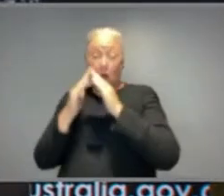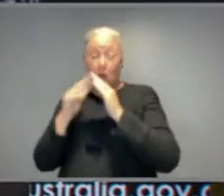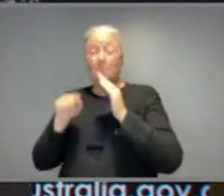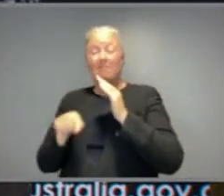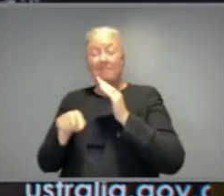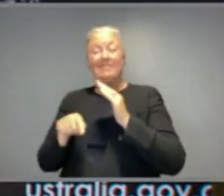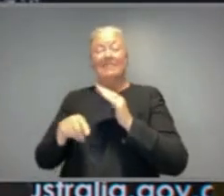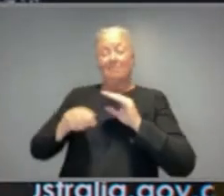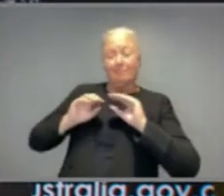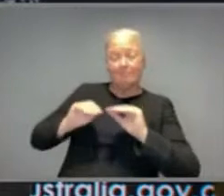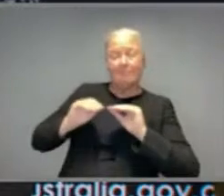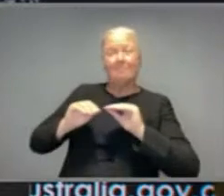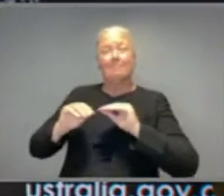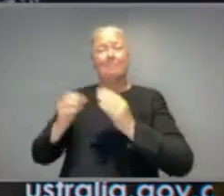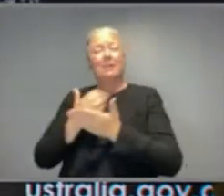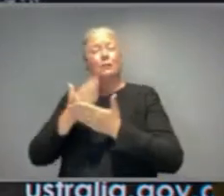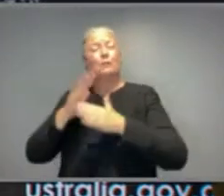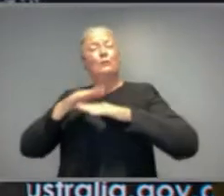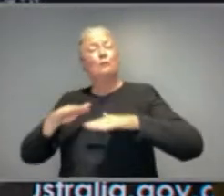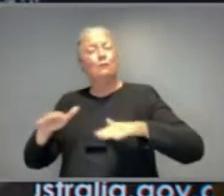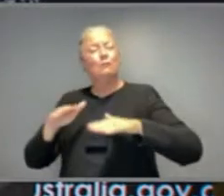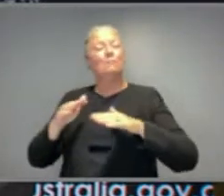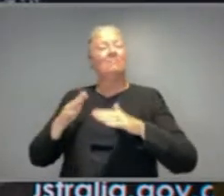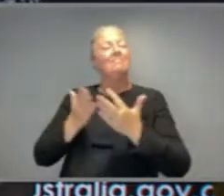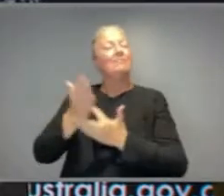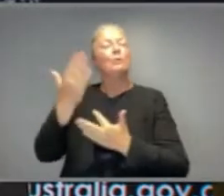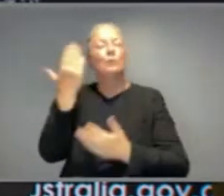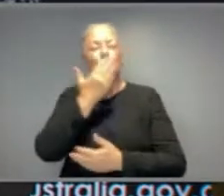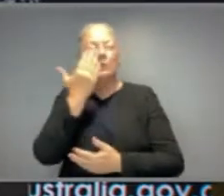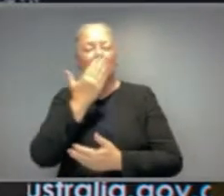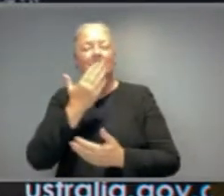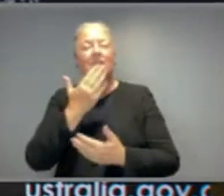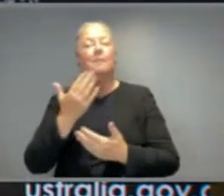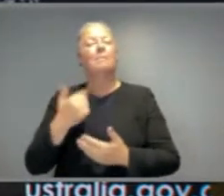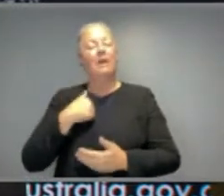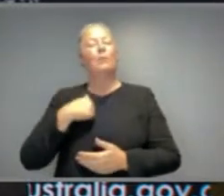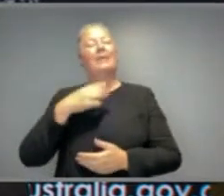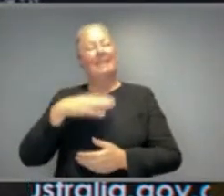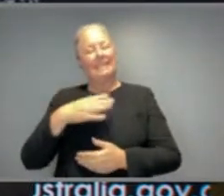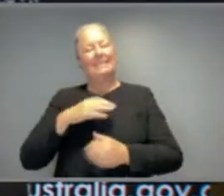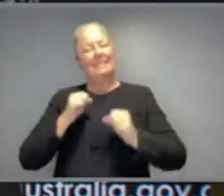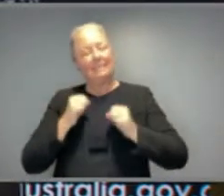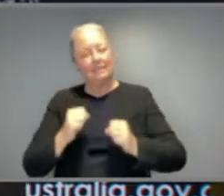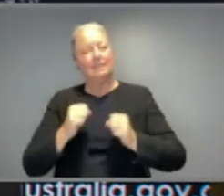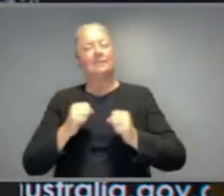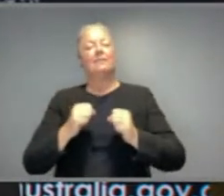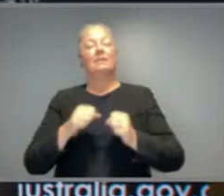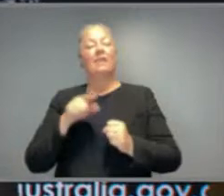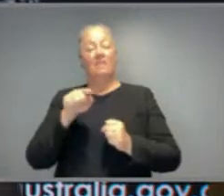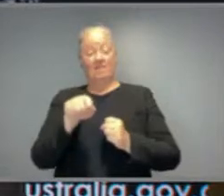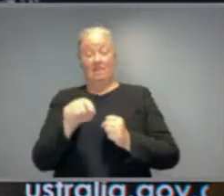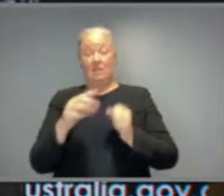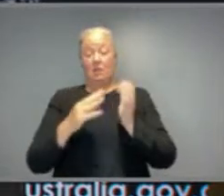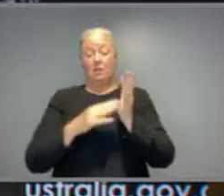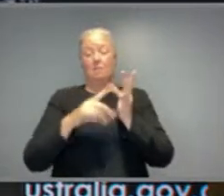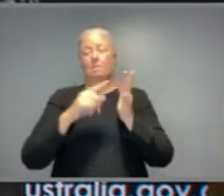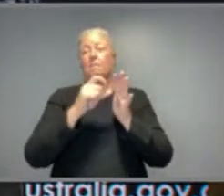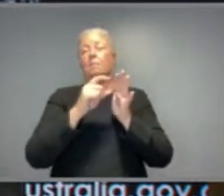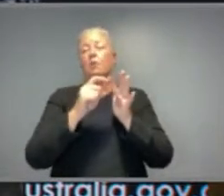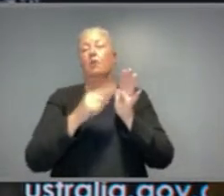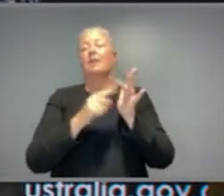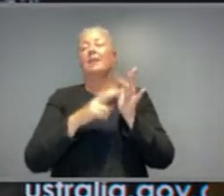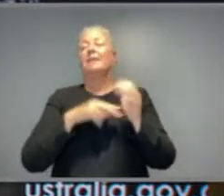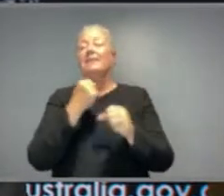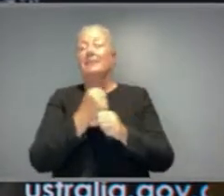things are very tough and difficult, but we need to hold the path. The modelling very clearly shows once we get to a